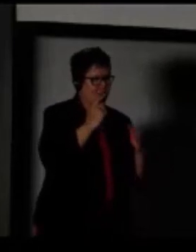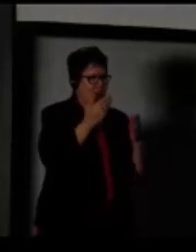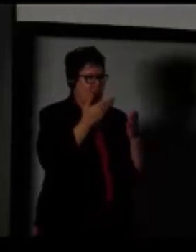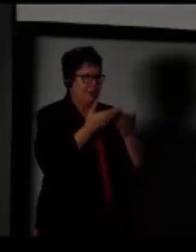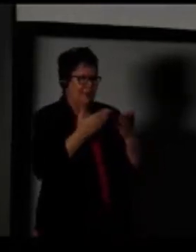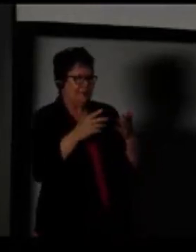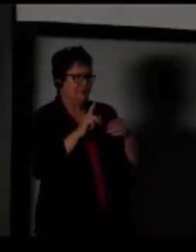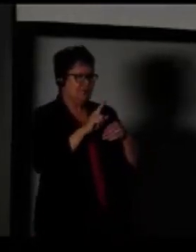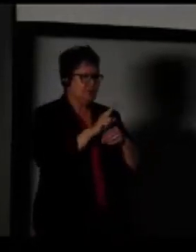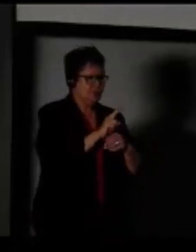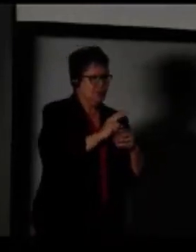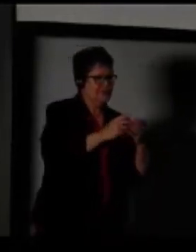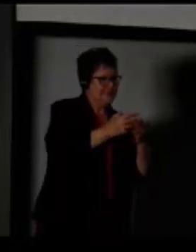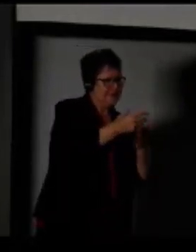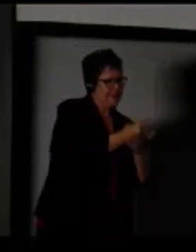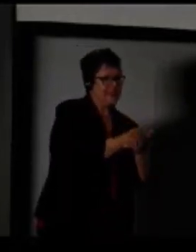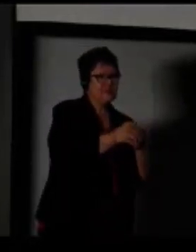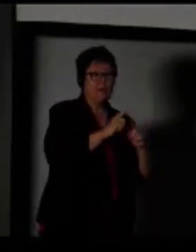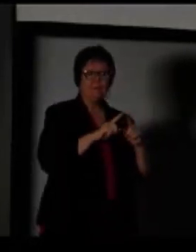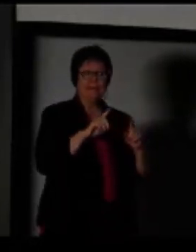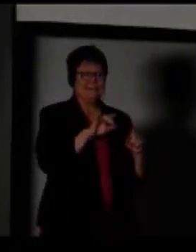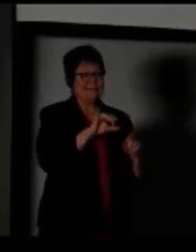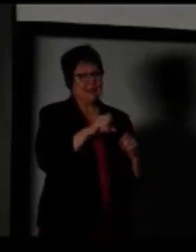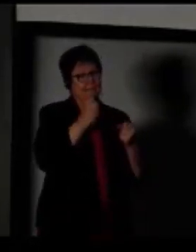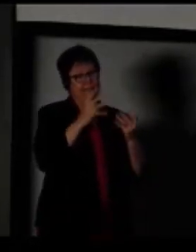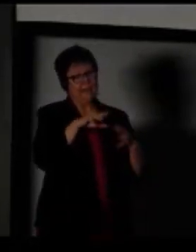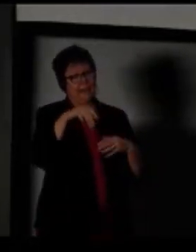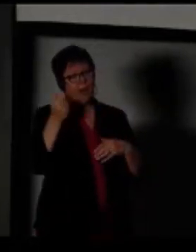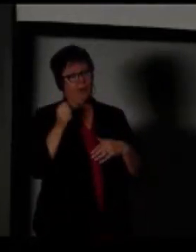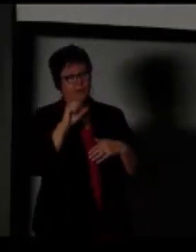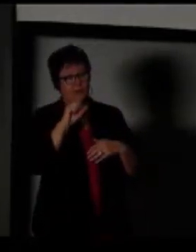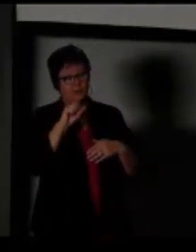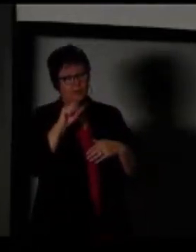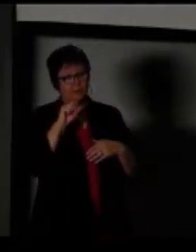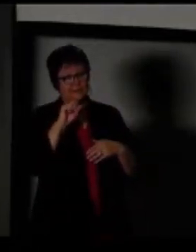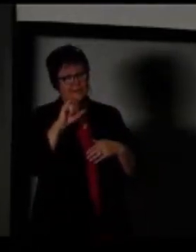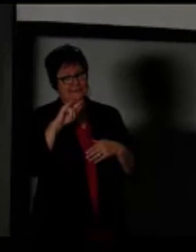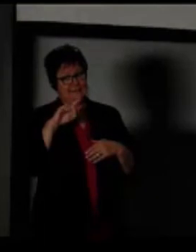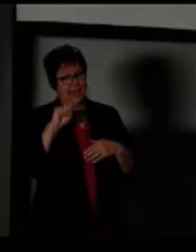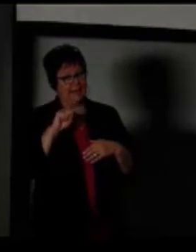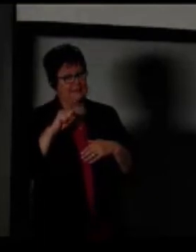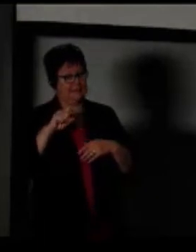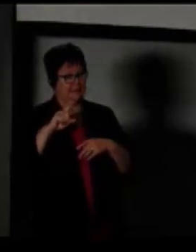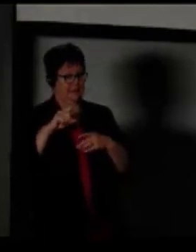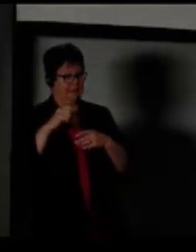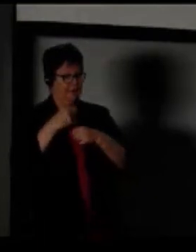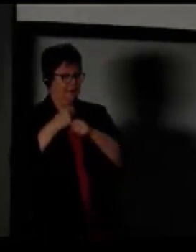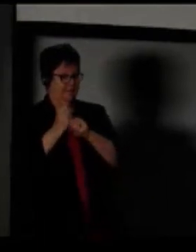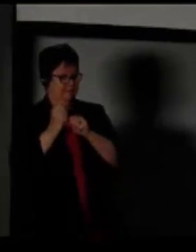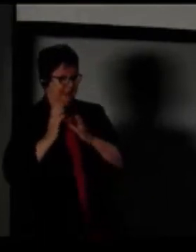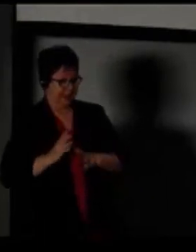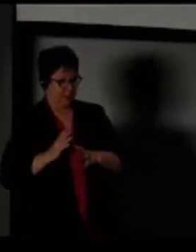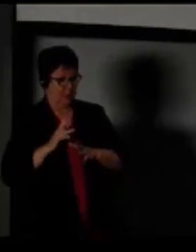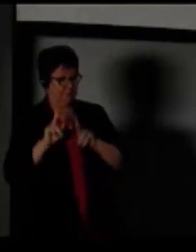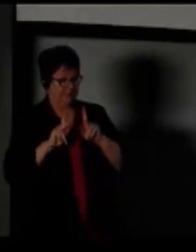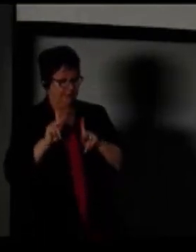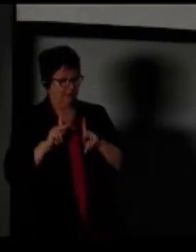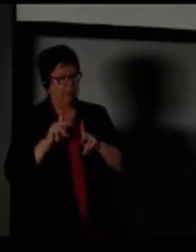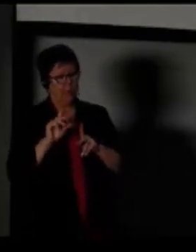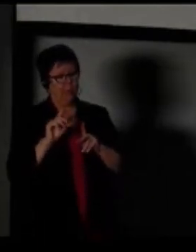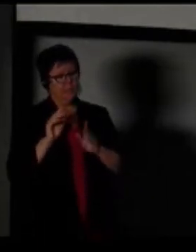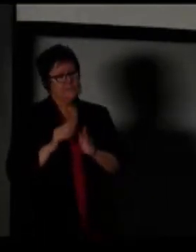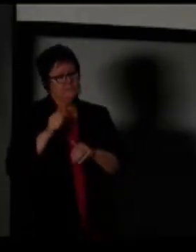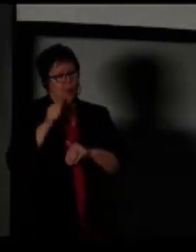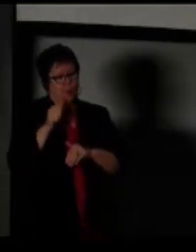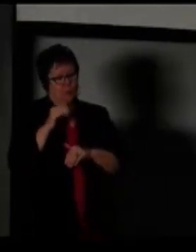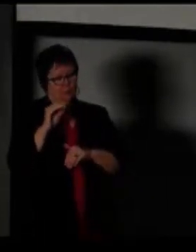those collections, but like many other sites, the number of people who are actual makers is usually a smaller percentage. But of the